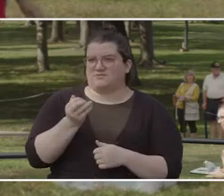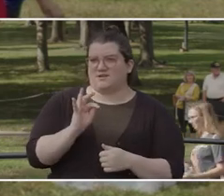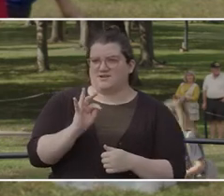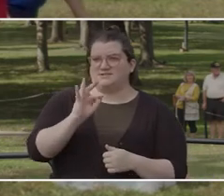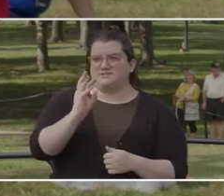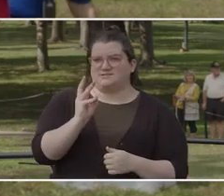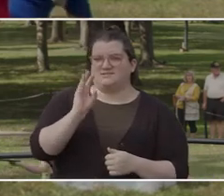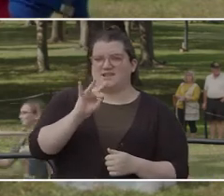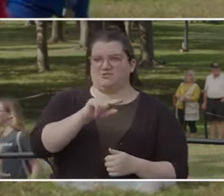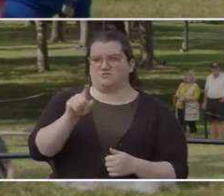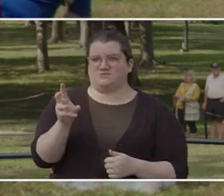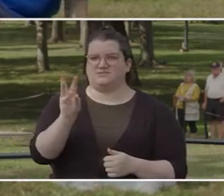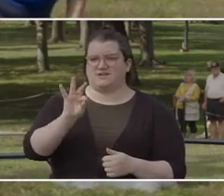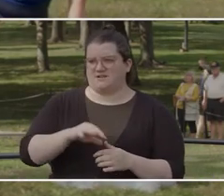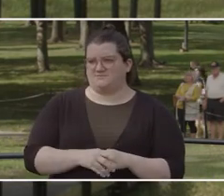1968-69, Vietnam.